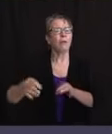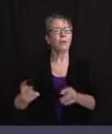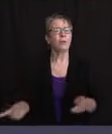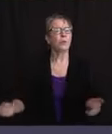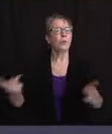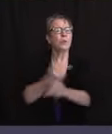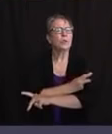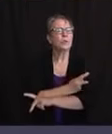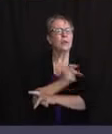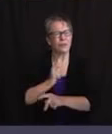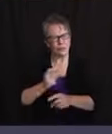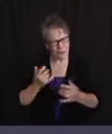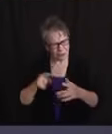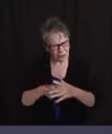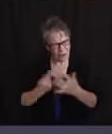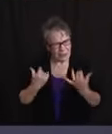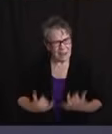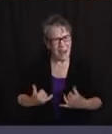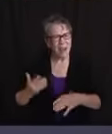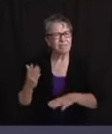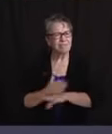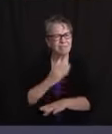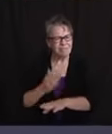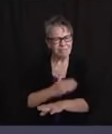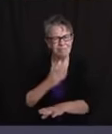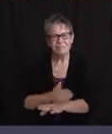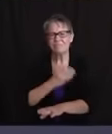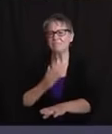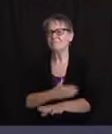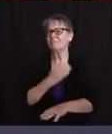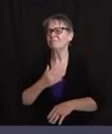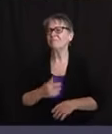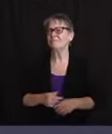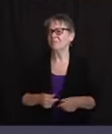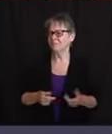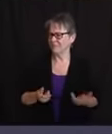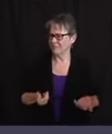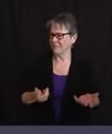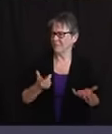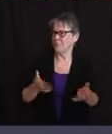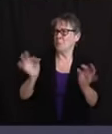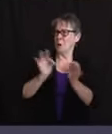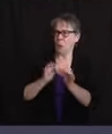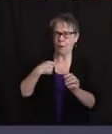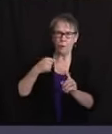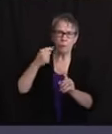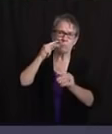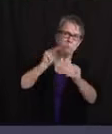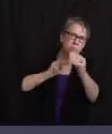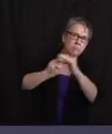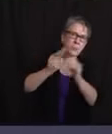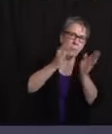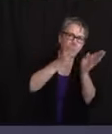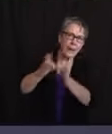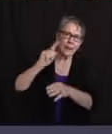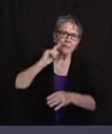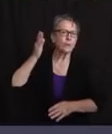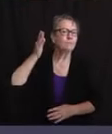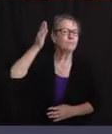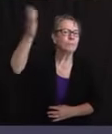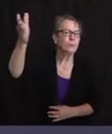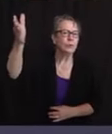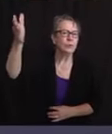we got to invest in, given who we are, we got to invest in 2 things consistently,